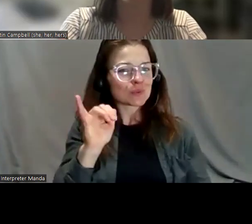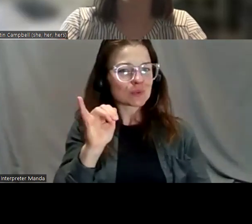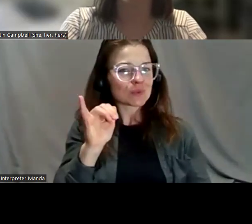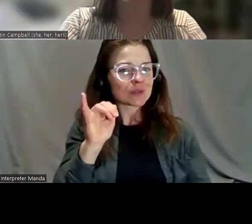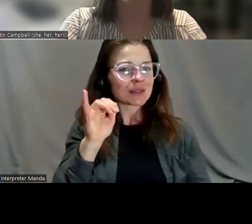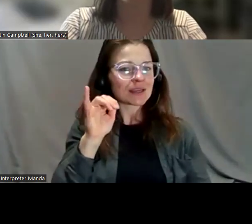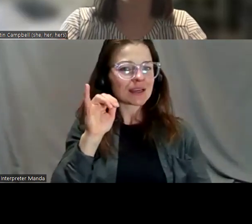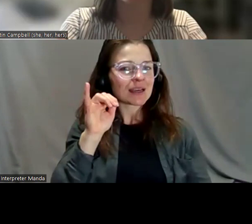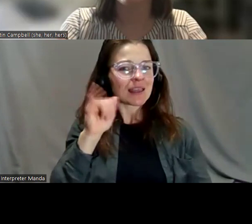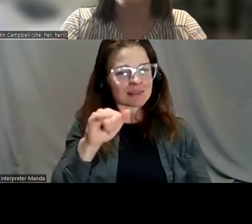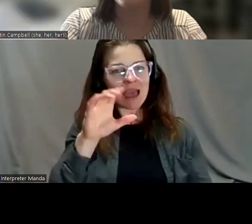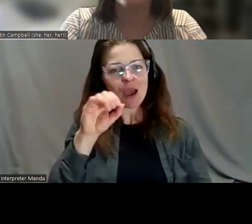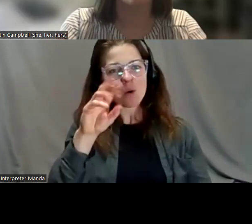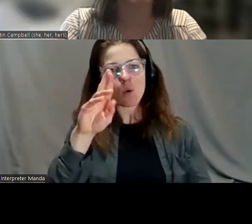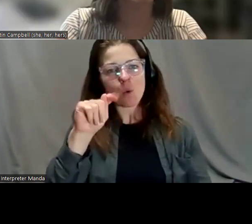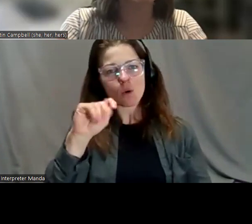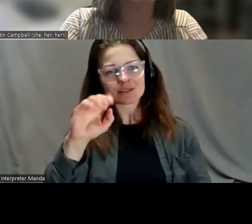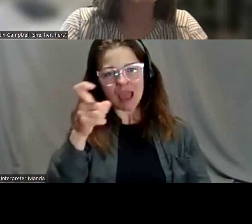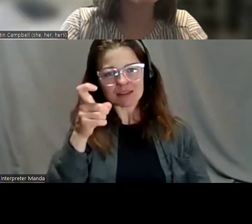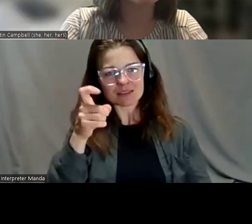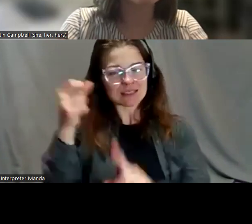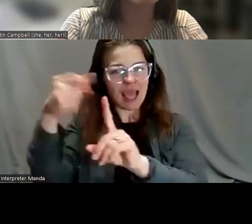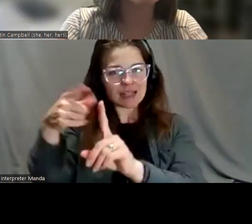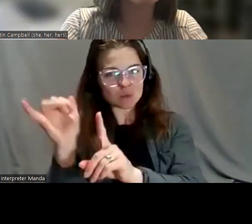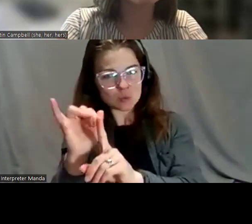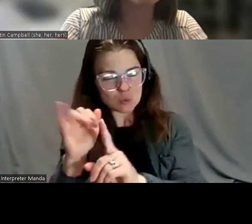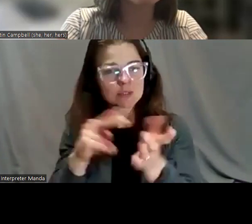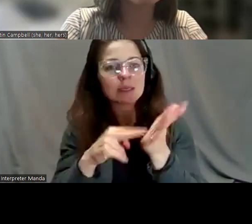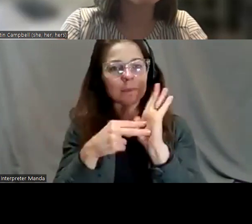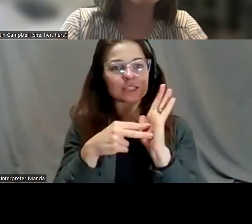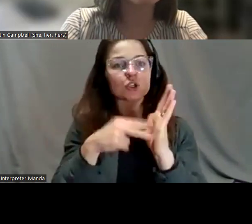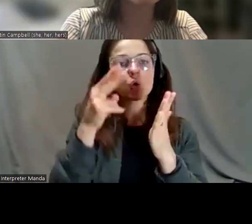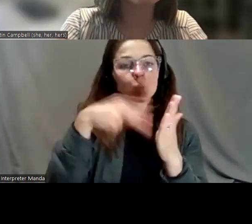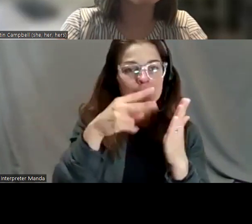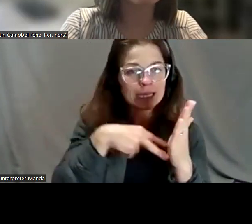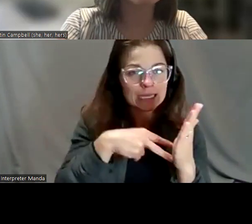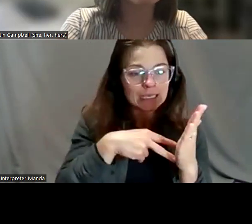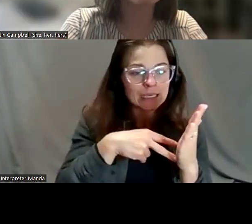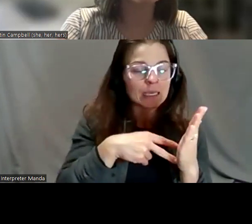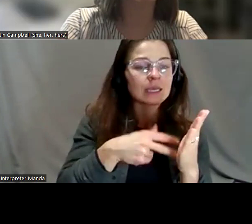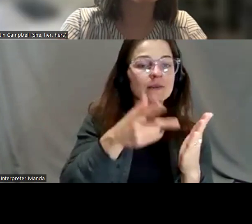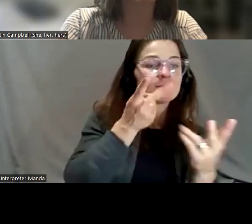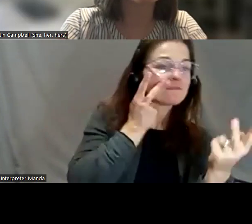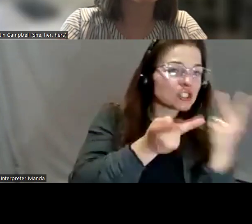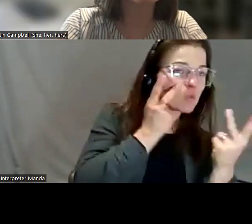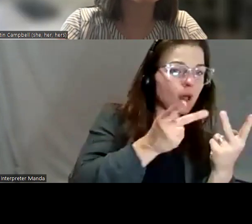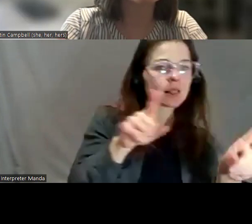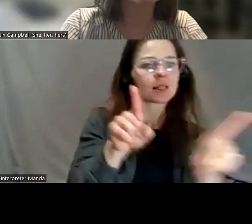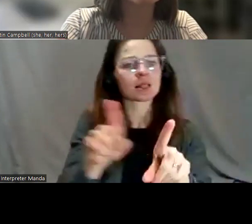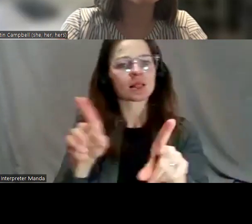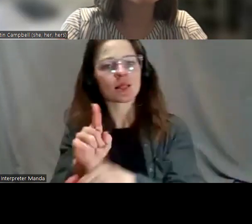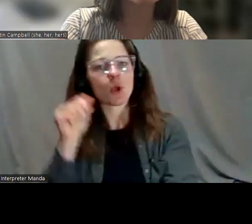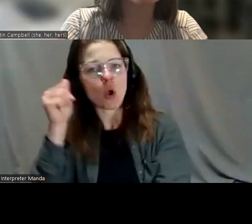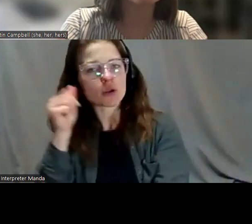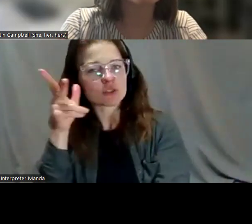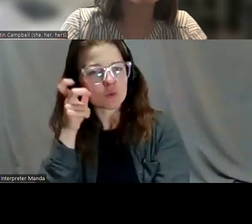is activated, so that reading is a case of vision and audition. So you're not just